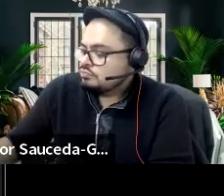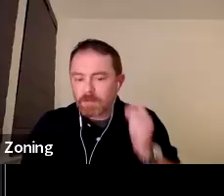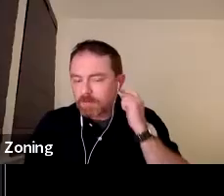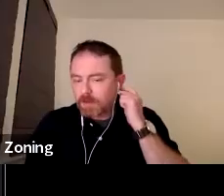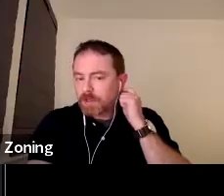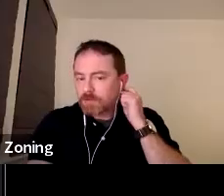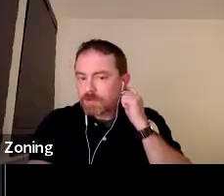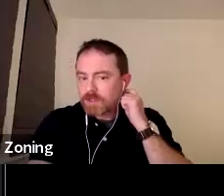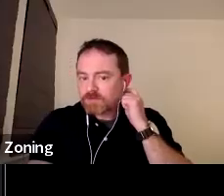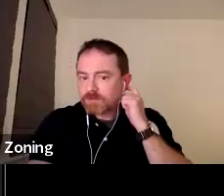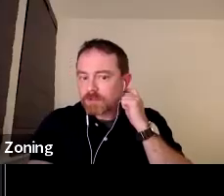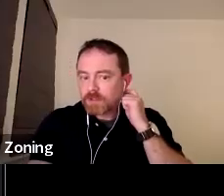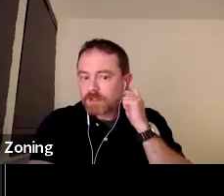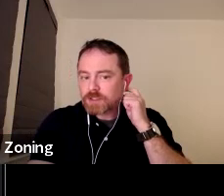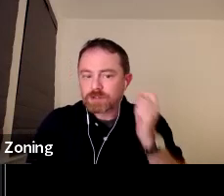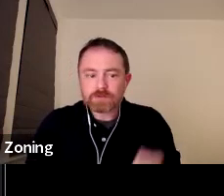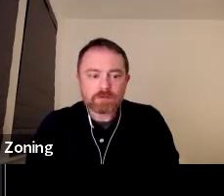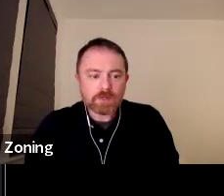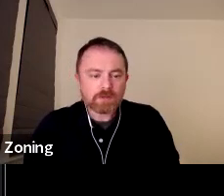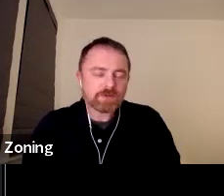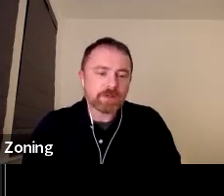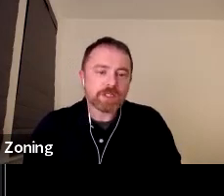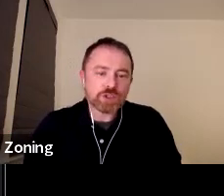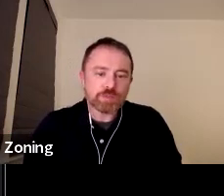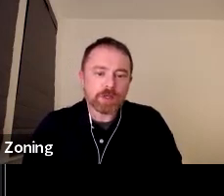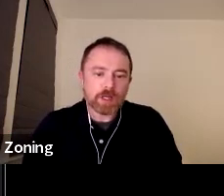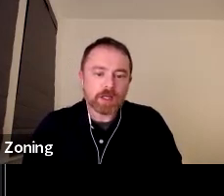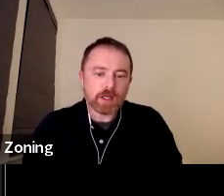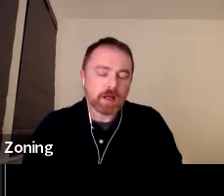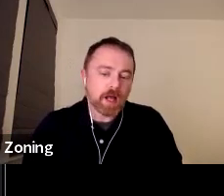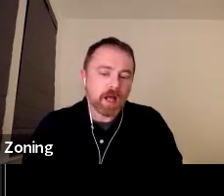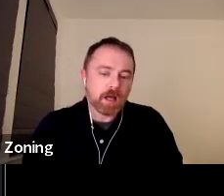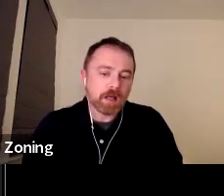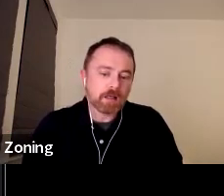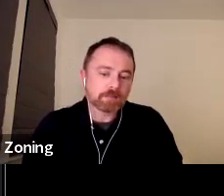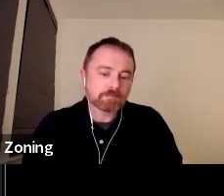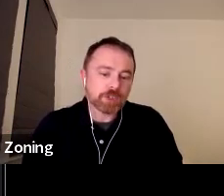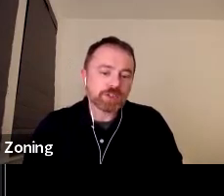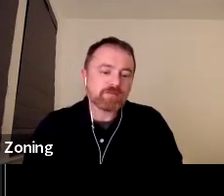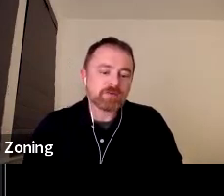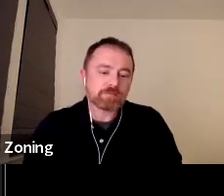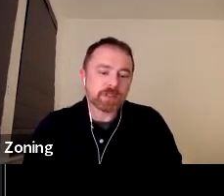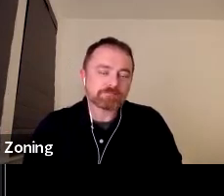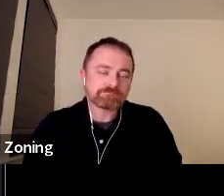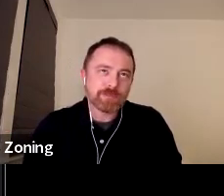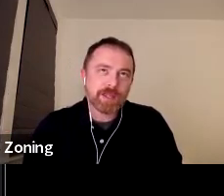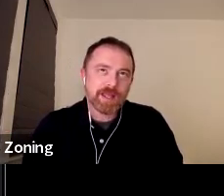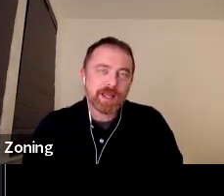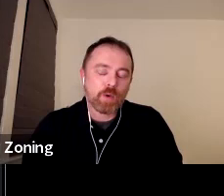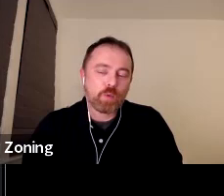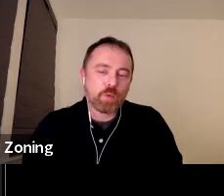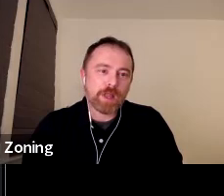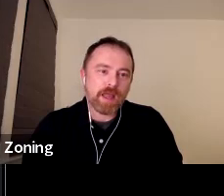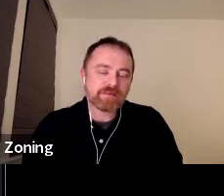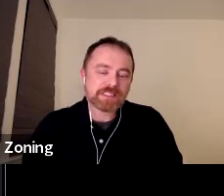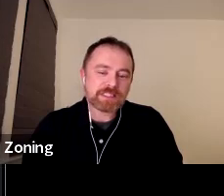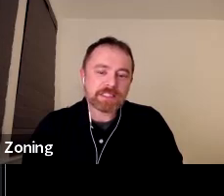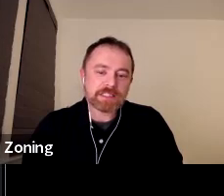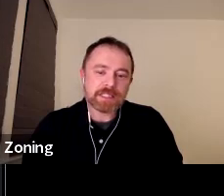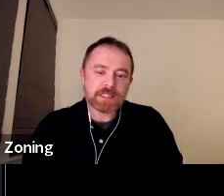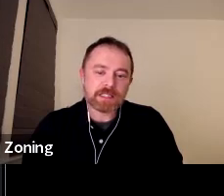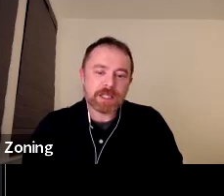So I'm just- I'm going to raise an issue. I wouldn't say an issue, but I should even. We